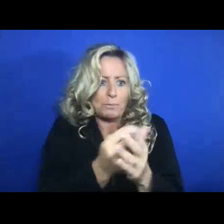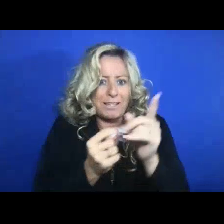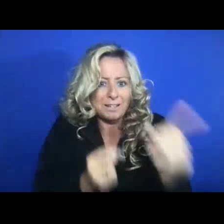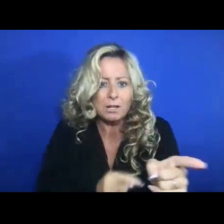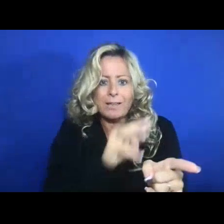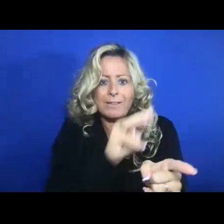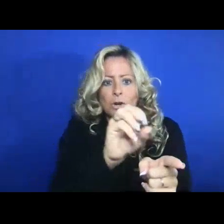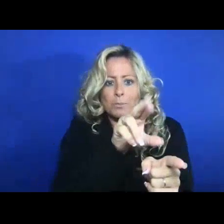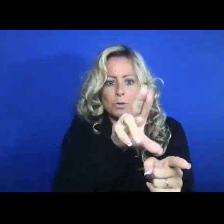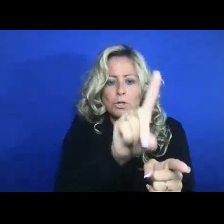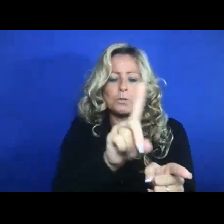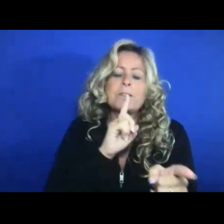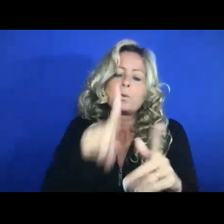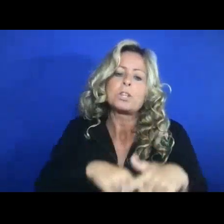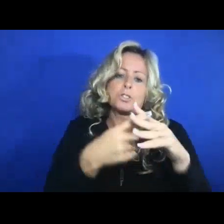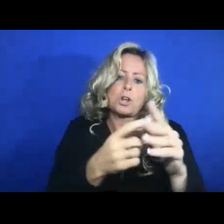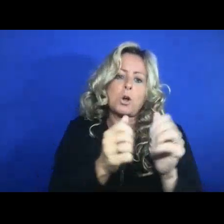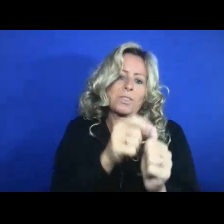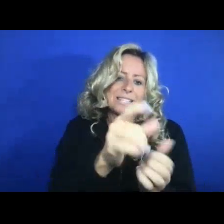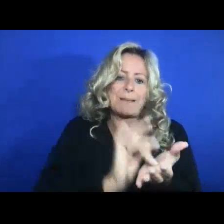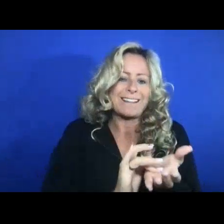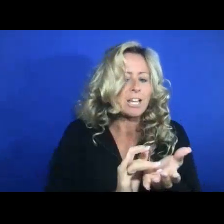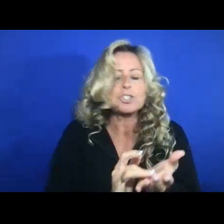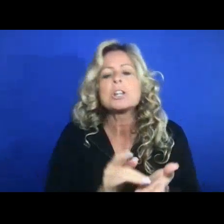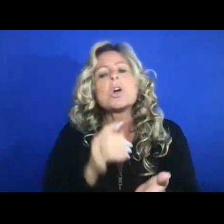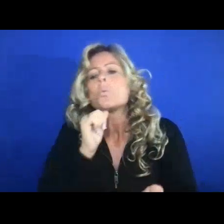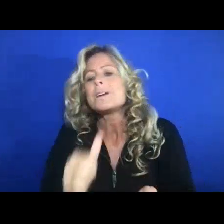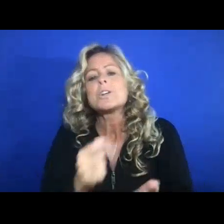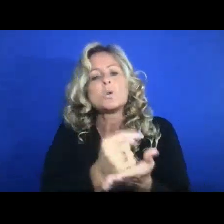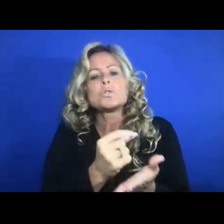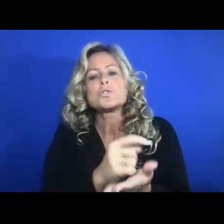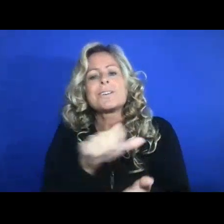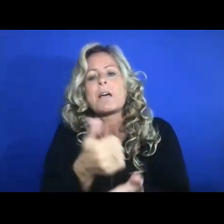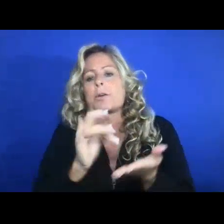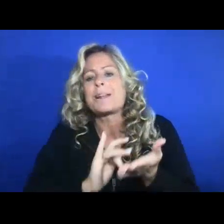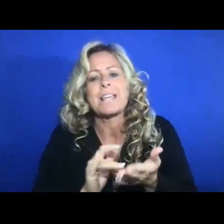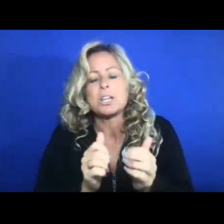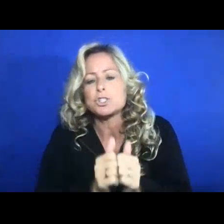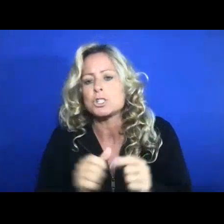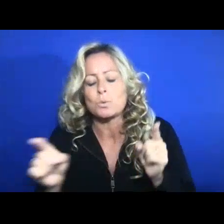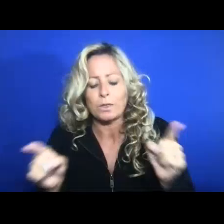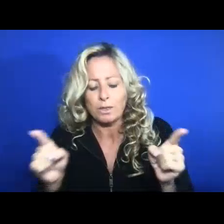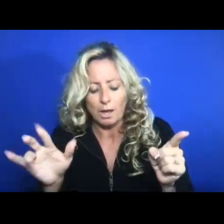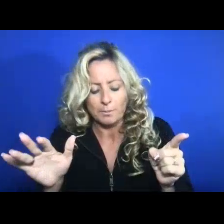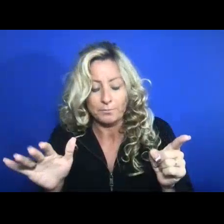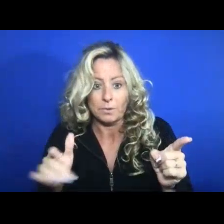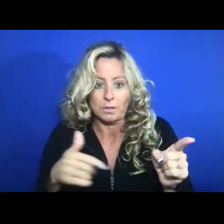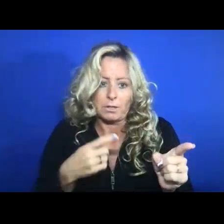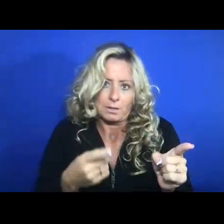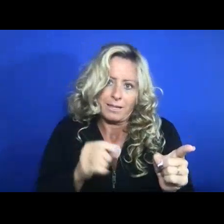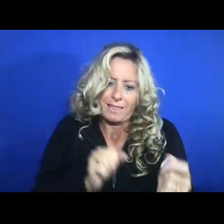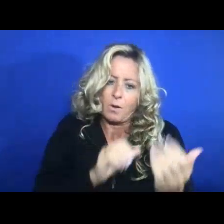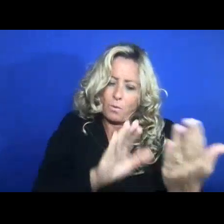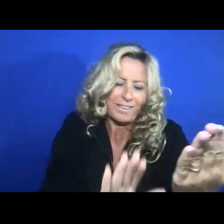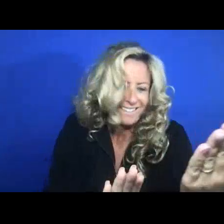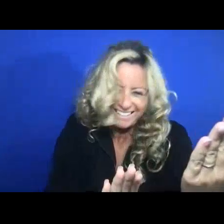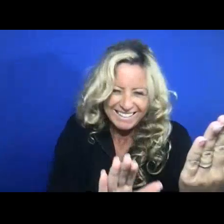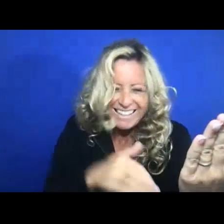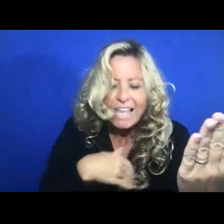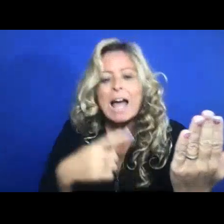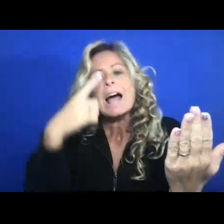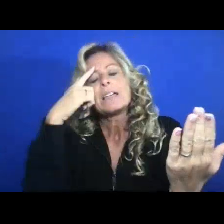somebody starts this medication. And we don't treat other medications in medicine like this, right? I